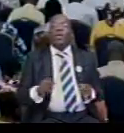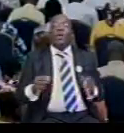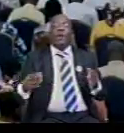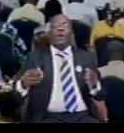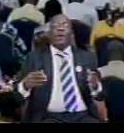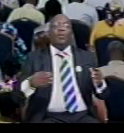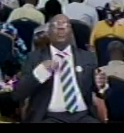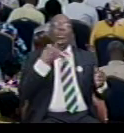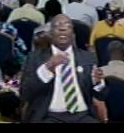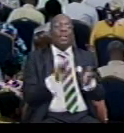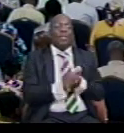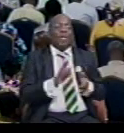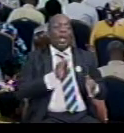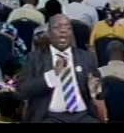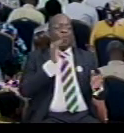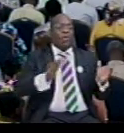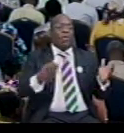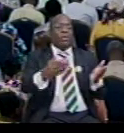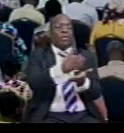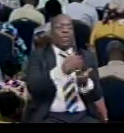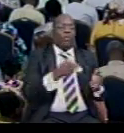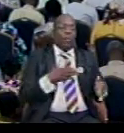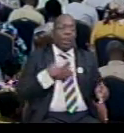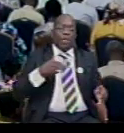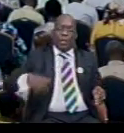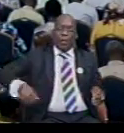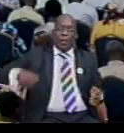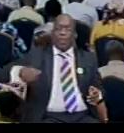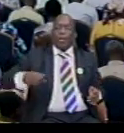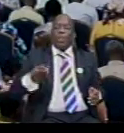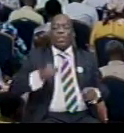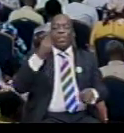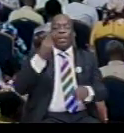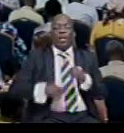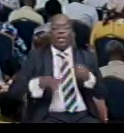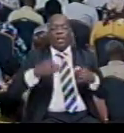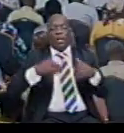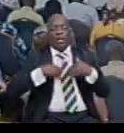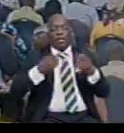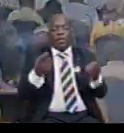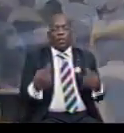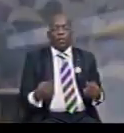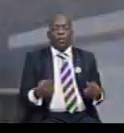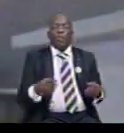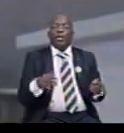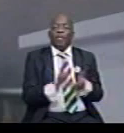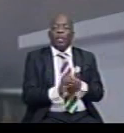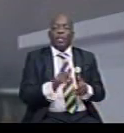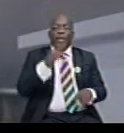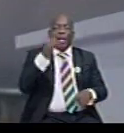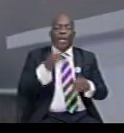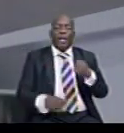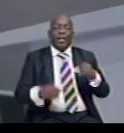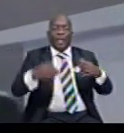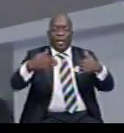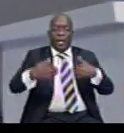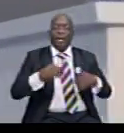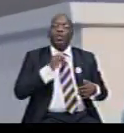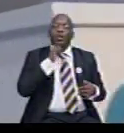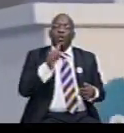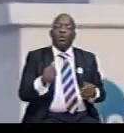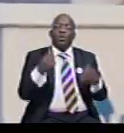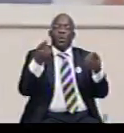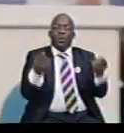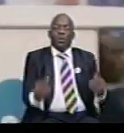bag, and saying the end has come. It says, no, that end has not come. Look at verse 7. In verse 7